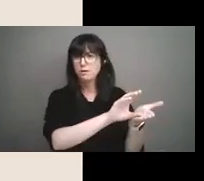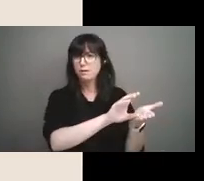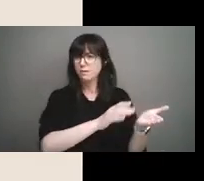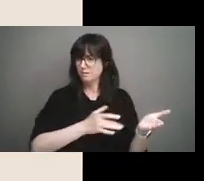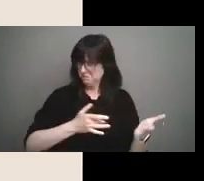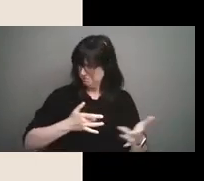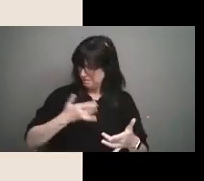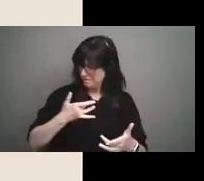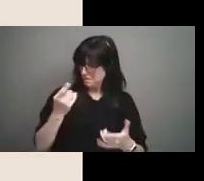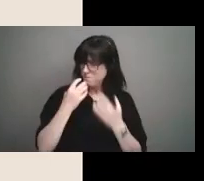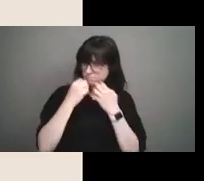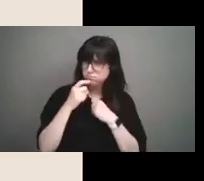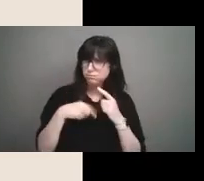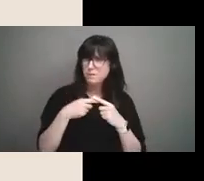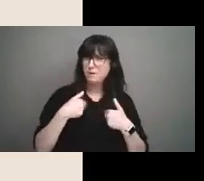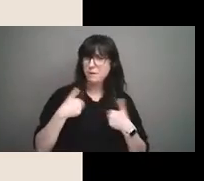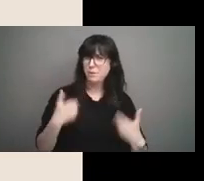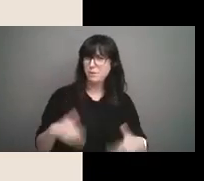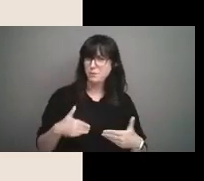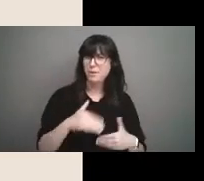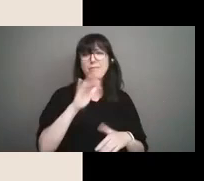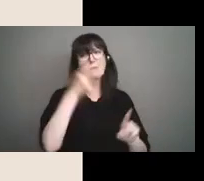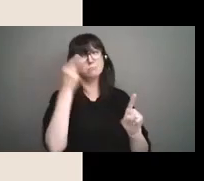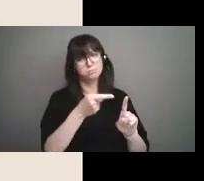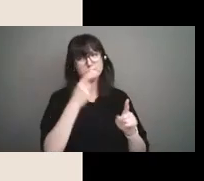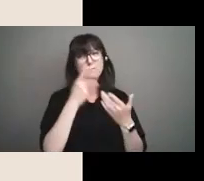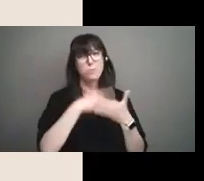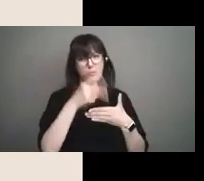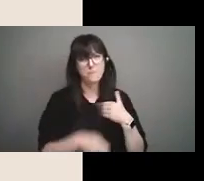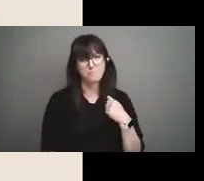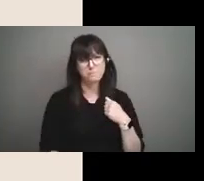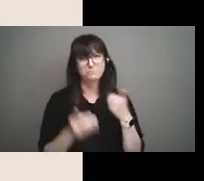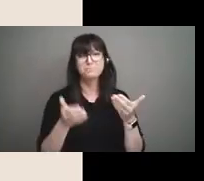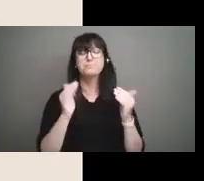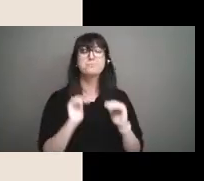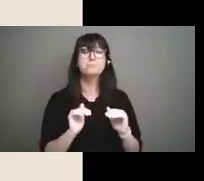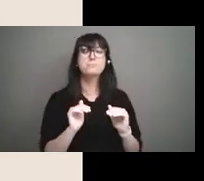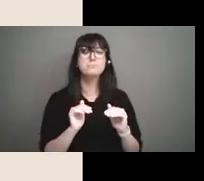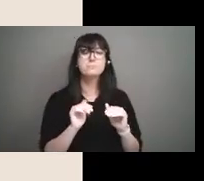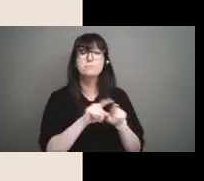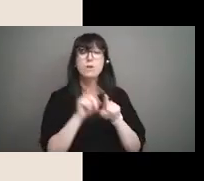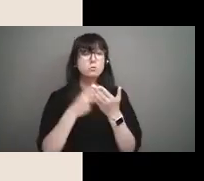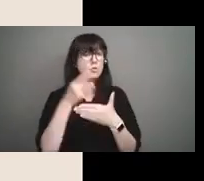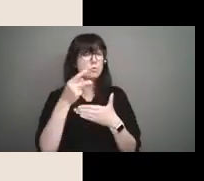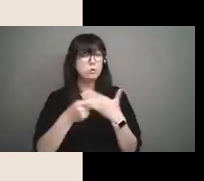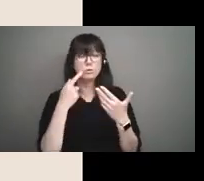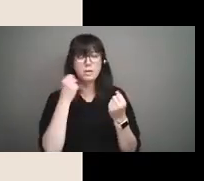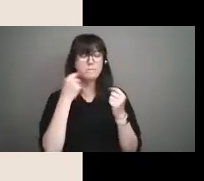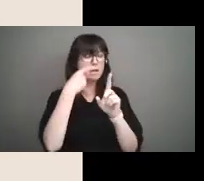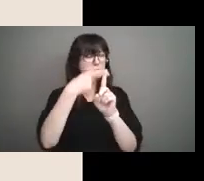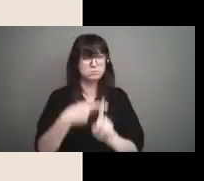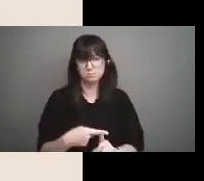puts the nail on the head. That is definitely what we wanted to achieve. We also realized that the project generated a number of positive